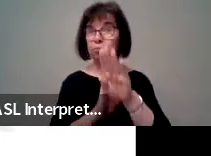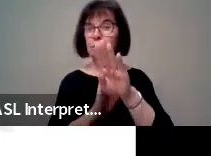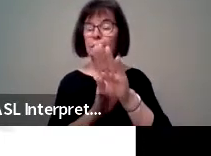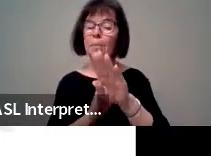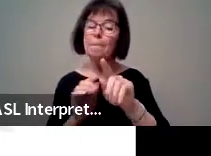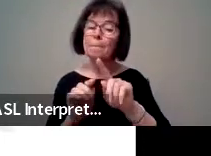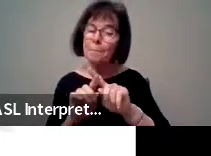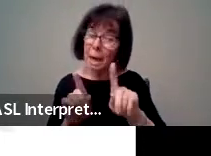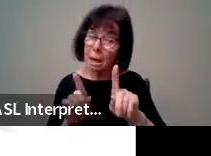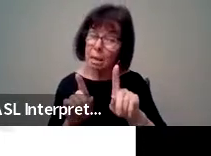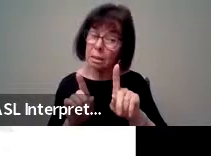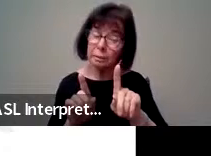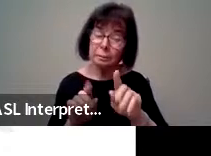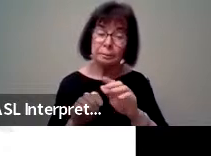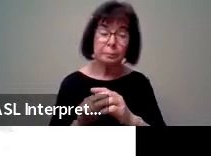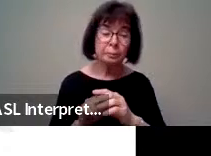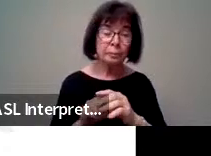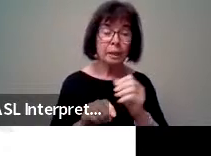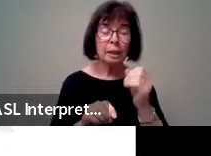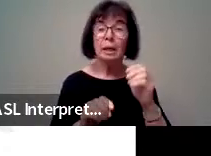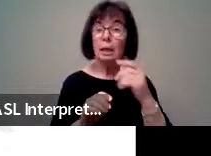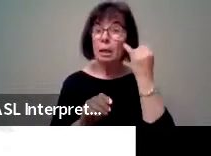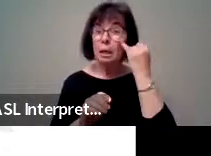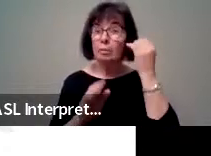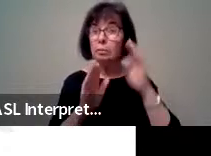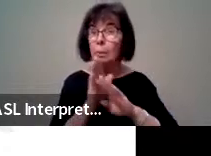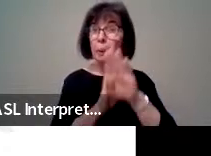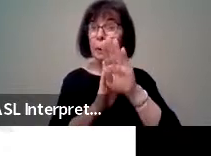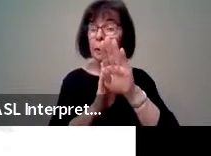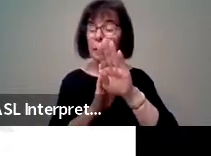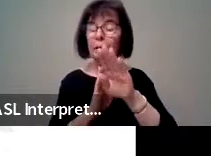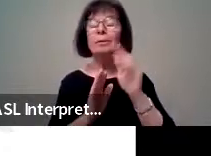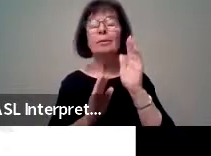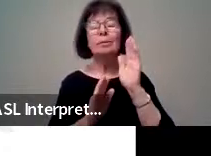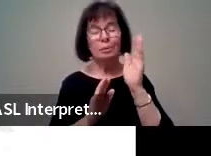but this is if things take off, we're expecting it'll be the